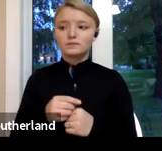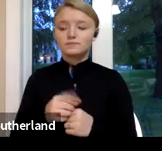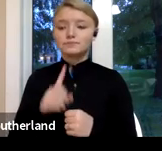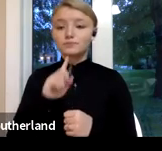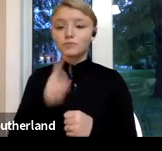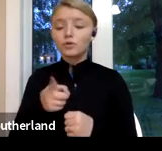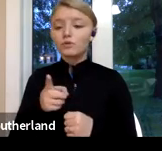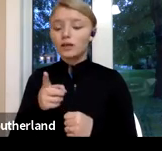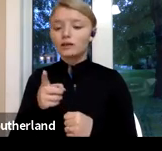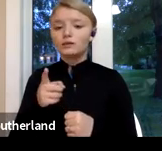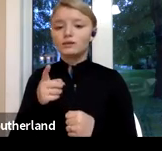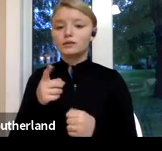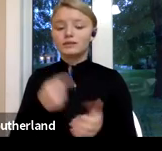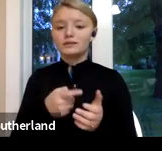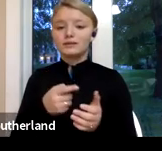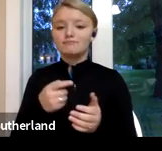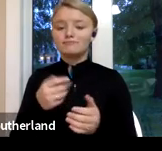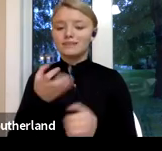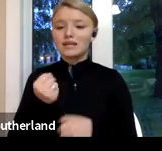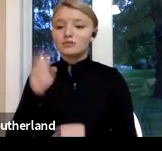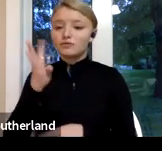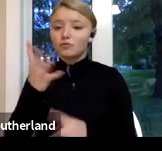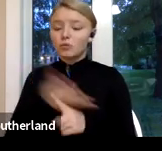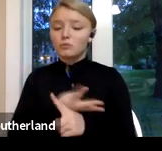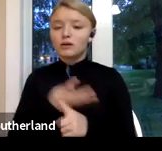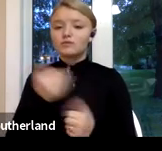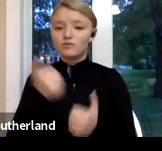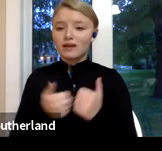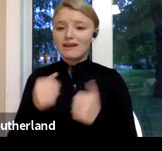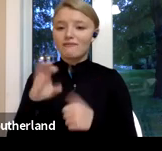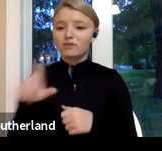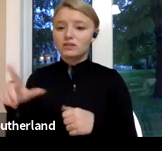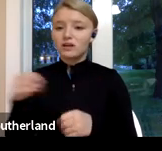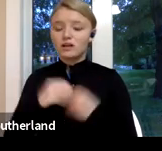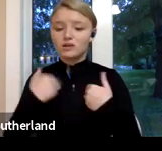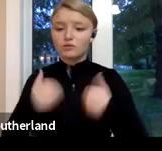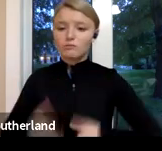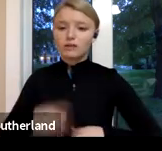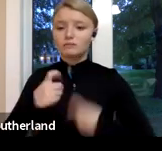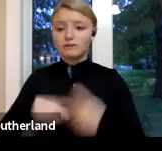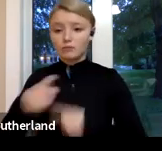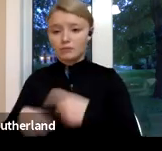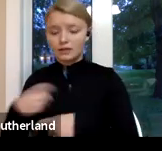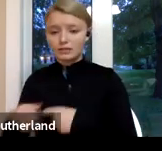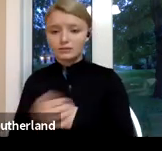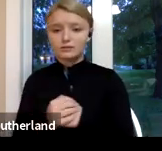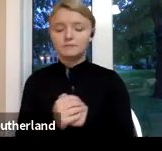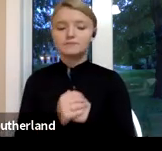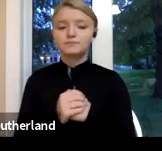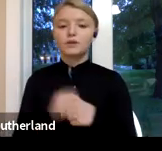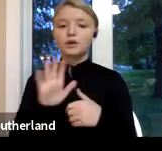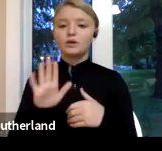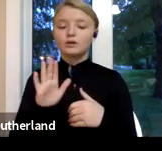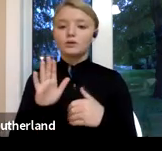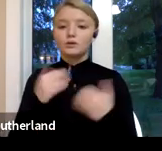It takes 4 months for every cell in your body to be replaced. Your body, every working cell